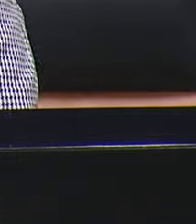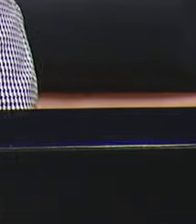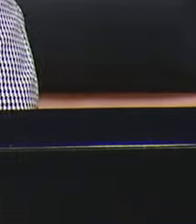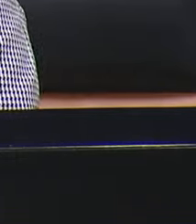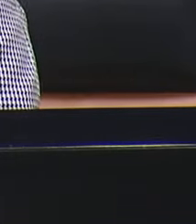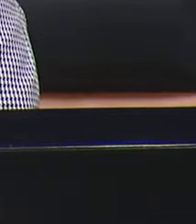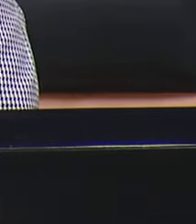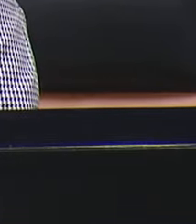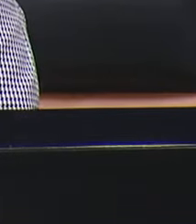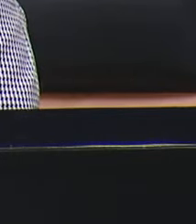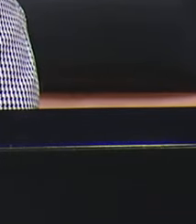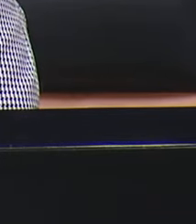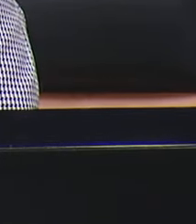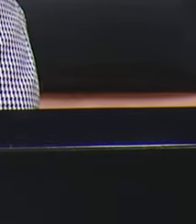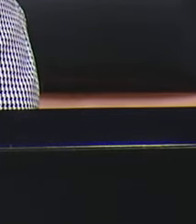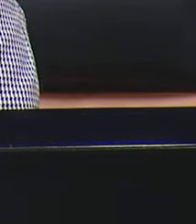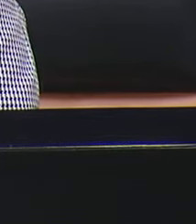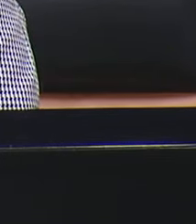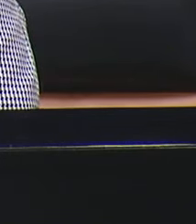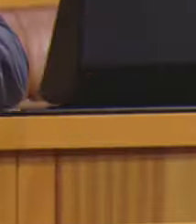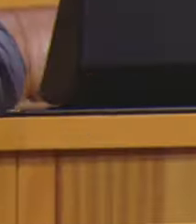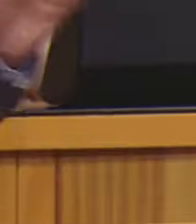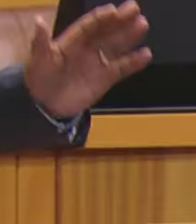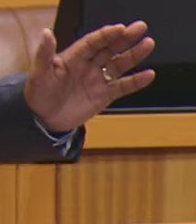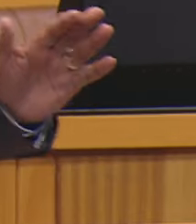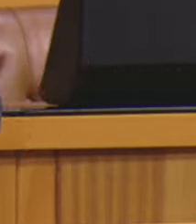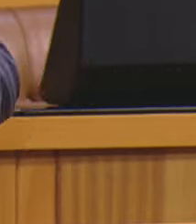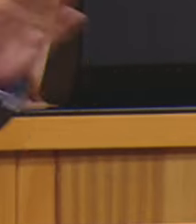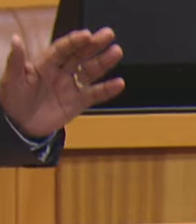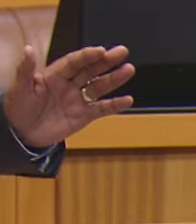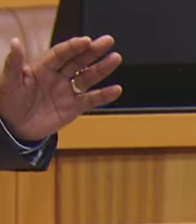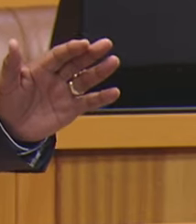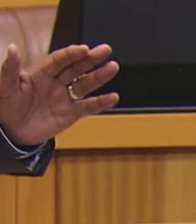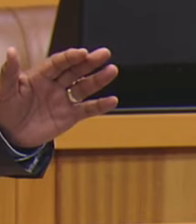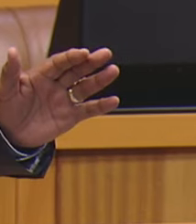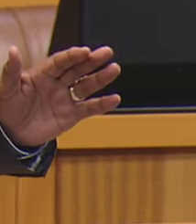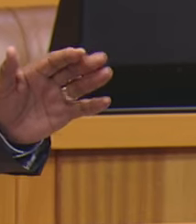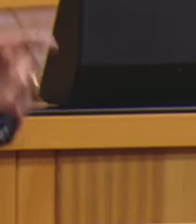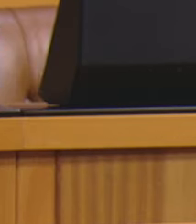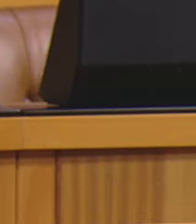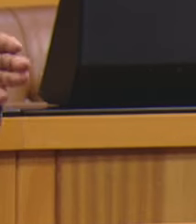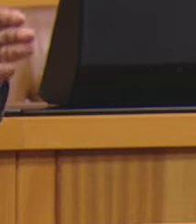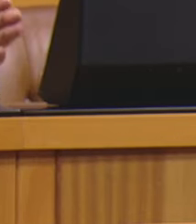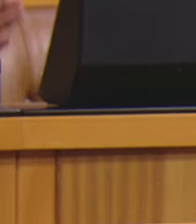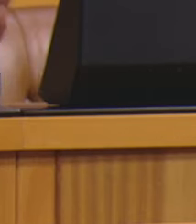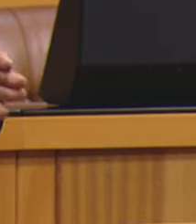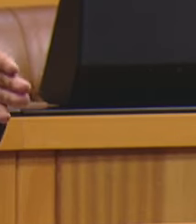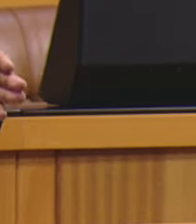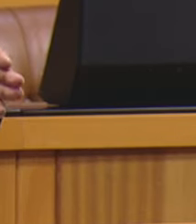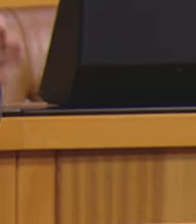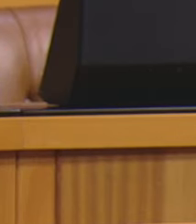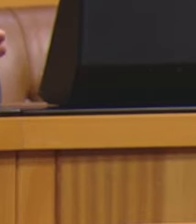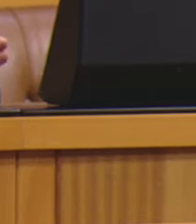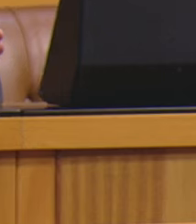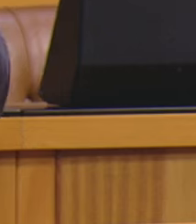Filtani, Chair, I think in order to clear and get rid of all this ambiguity, we need to have a